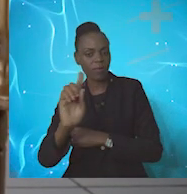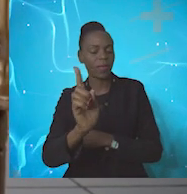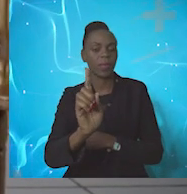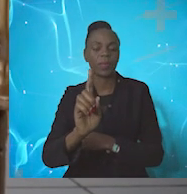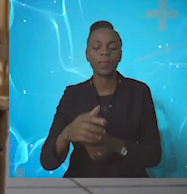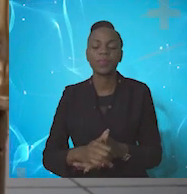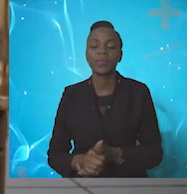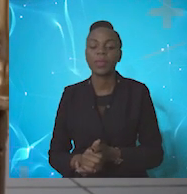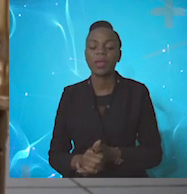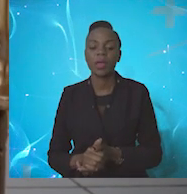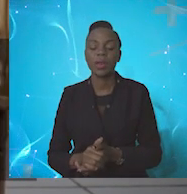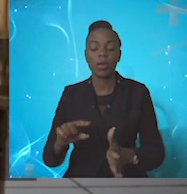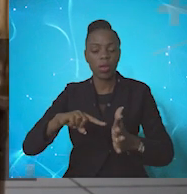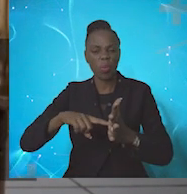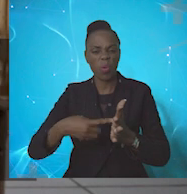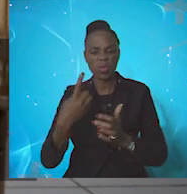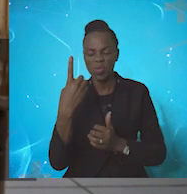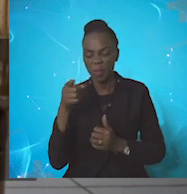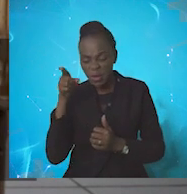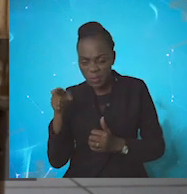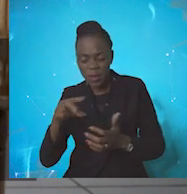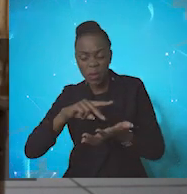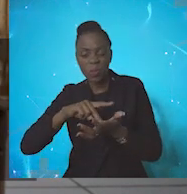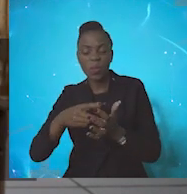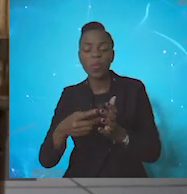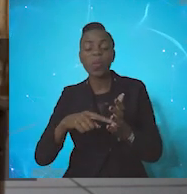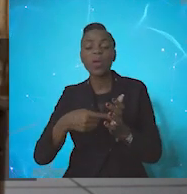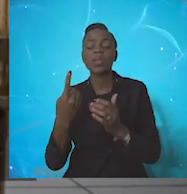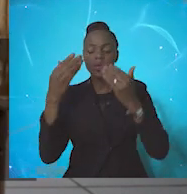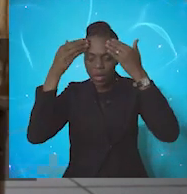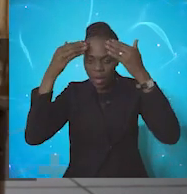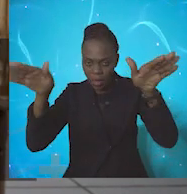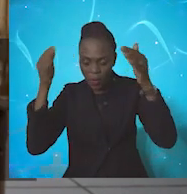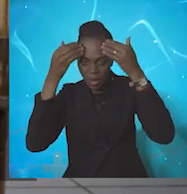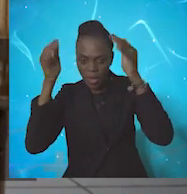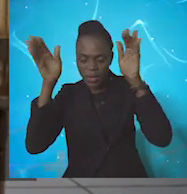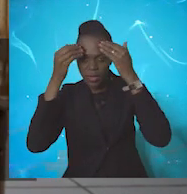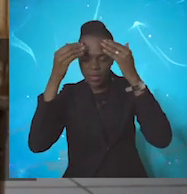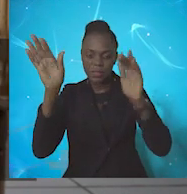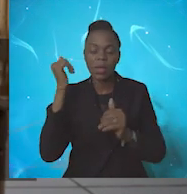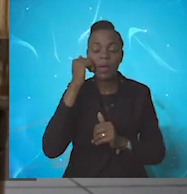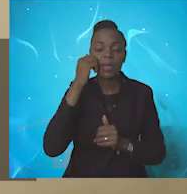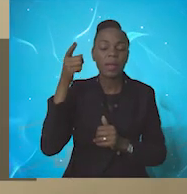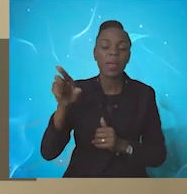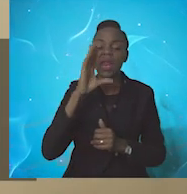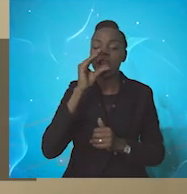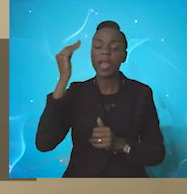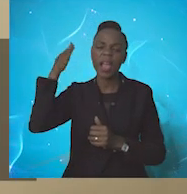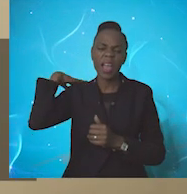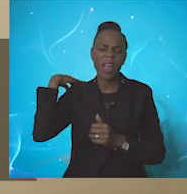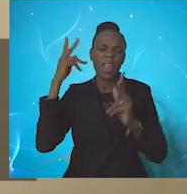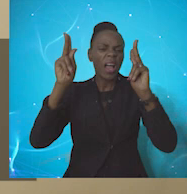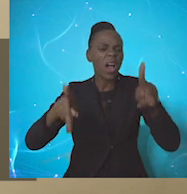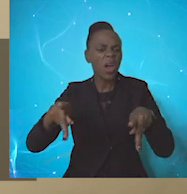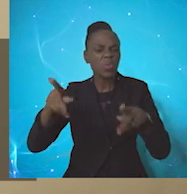goal. The other goal is to improve community awareness of the disease. As I've mentioned to you, many people do not